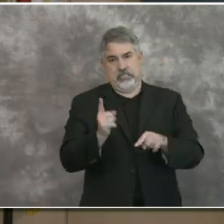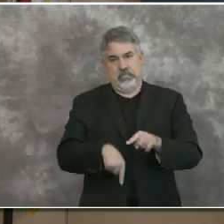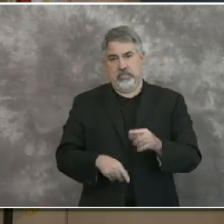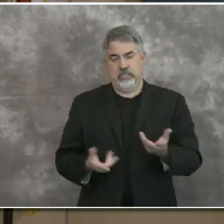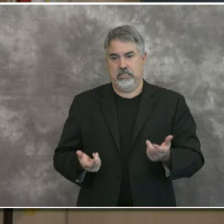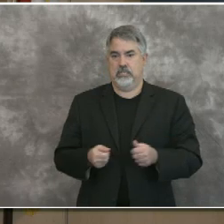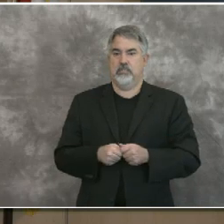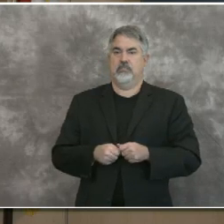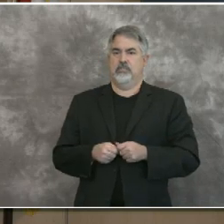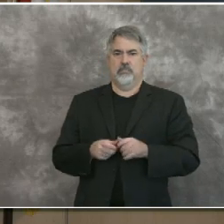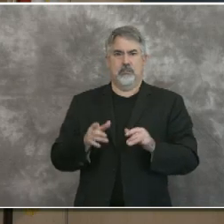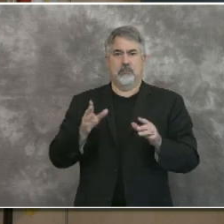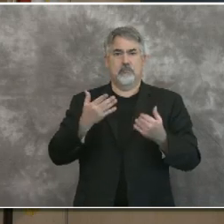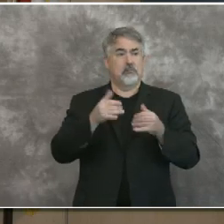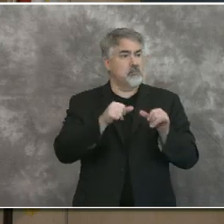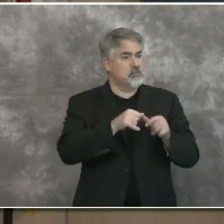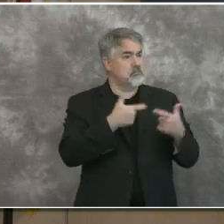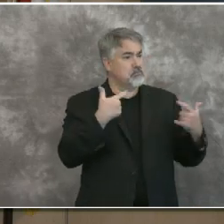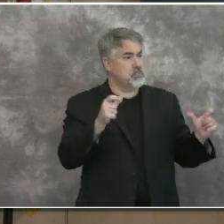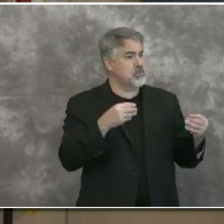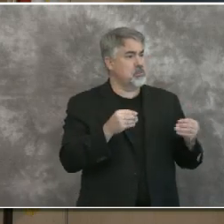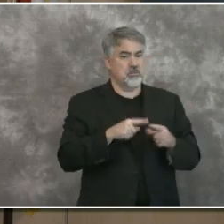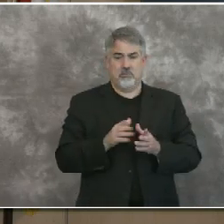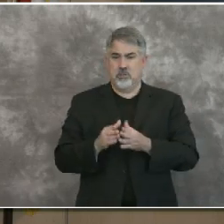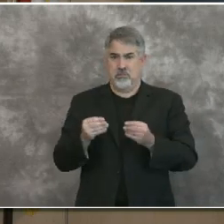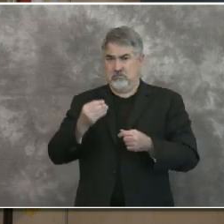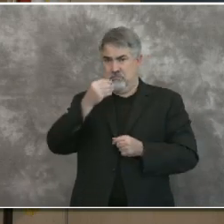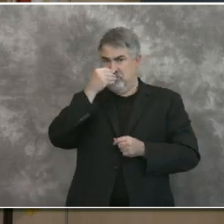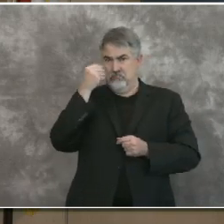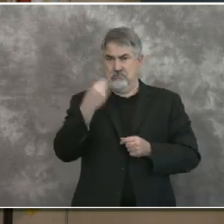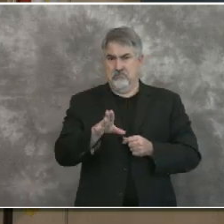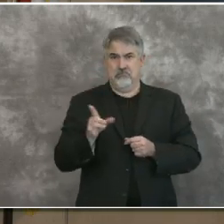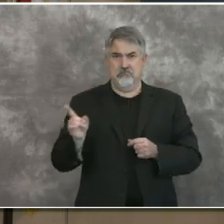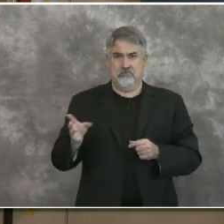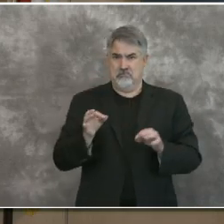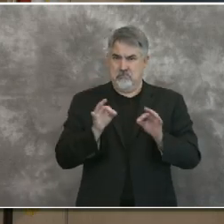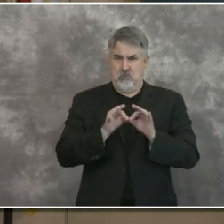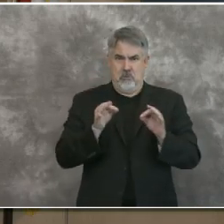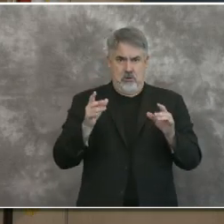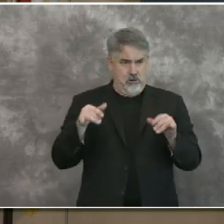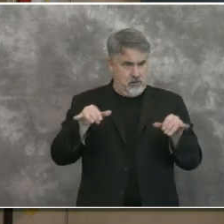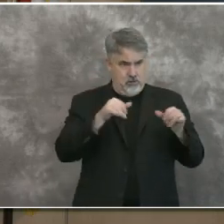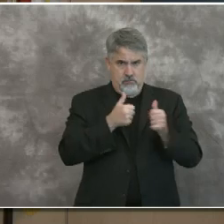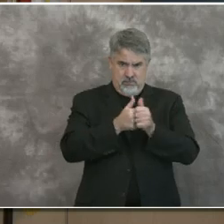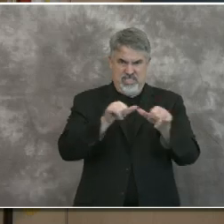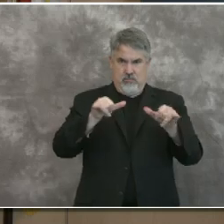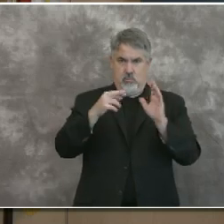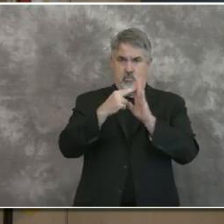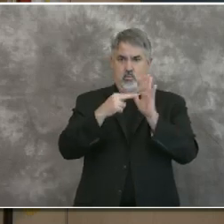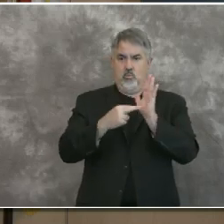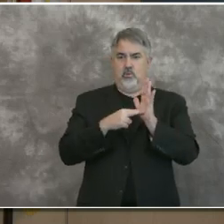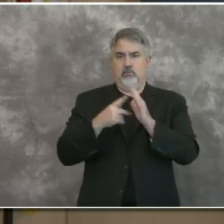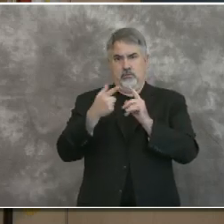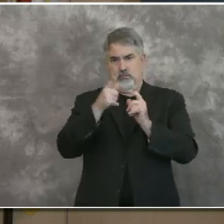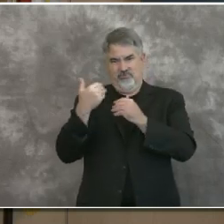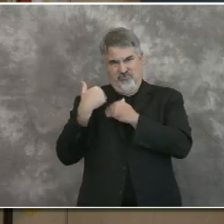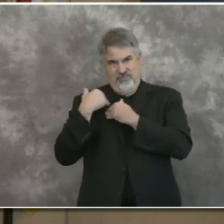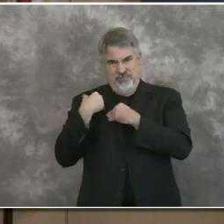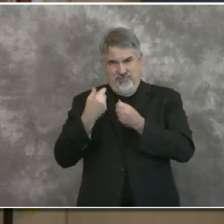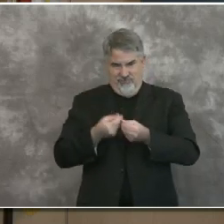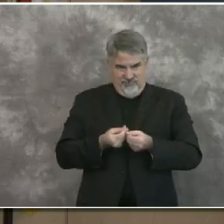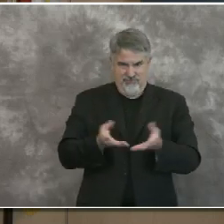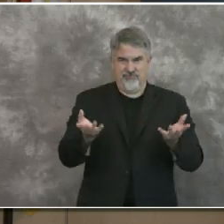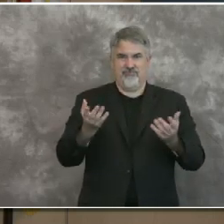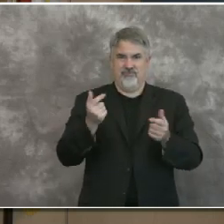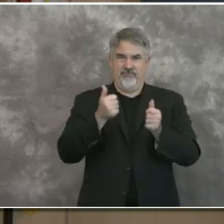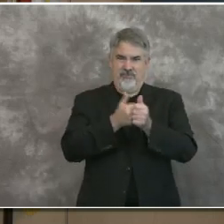a business. It is more based on the category of that business. And so we would just encourage folks to responsibly follow the orders that have been put out, fill out